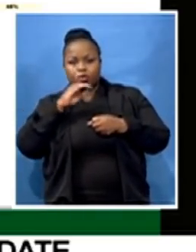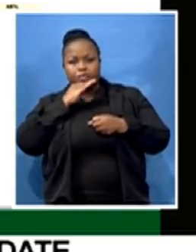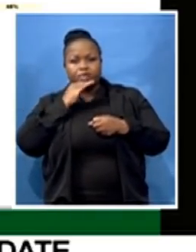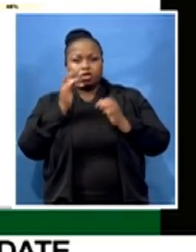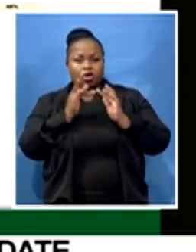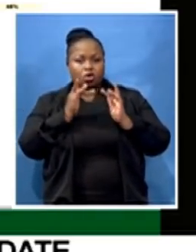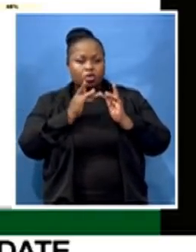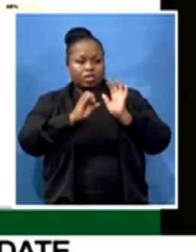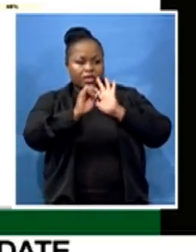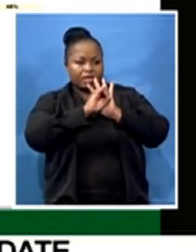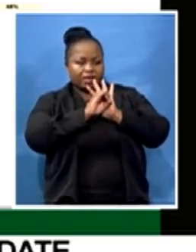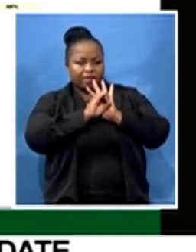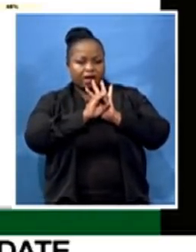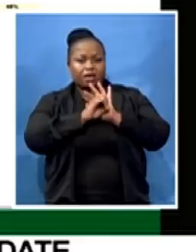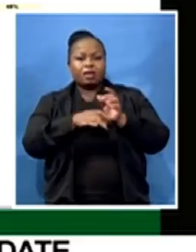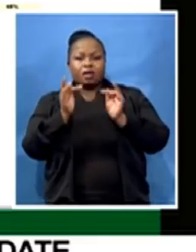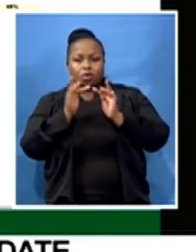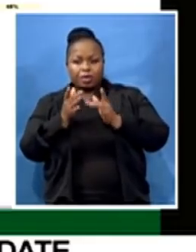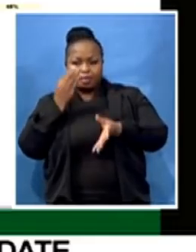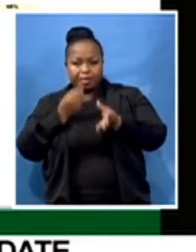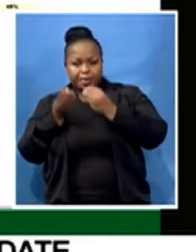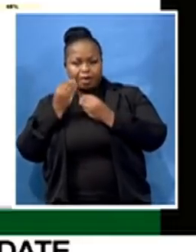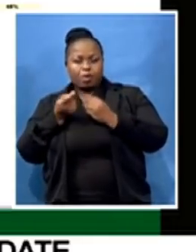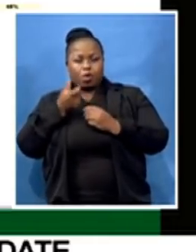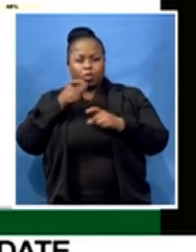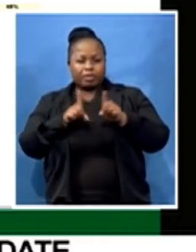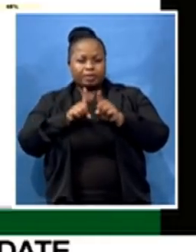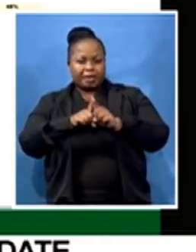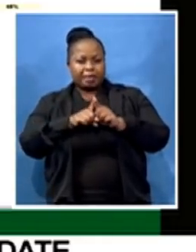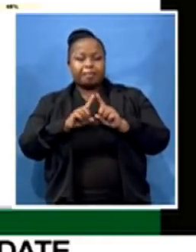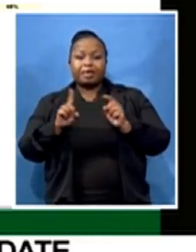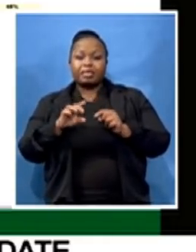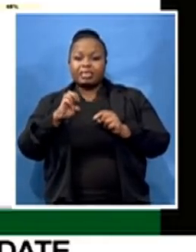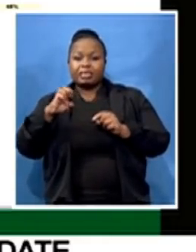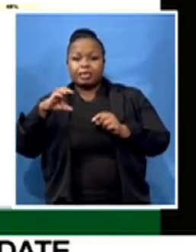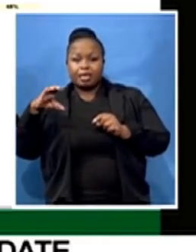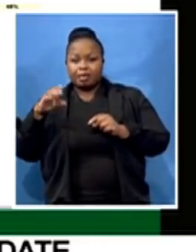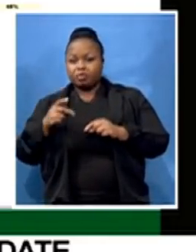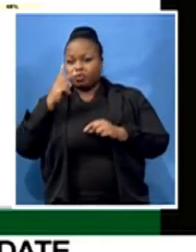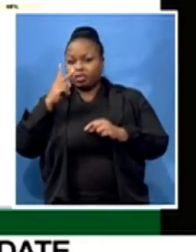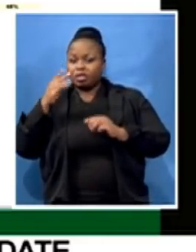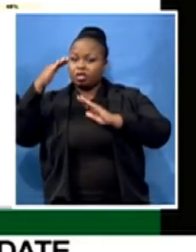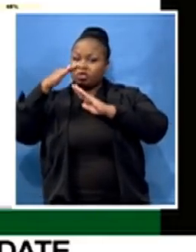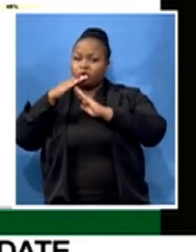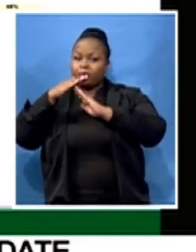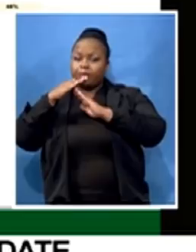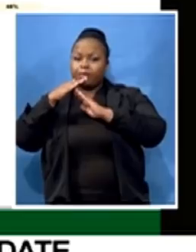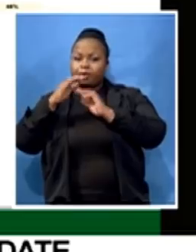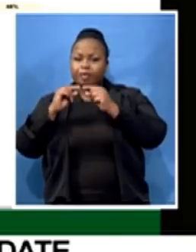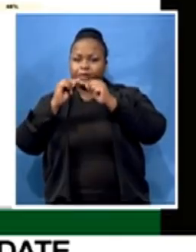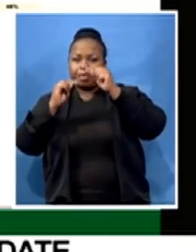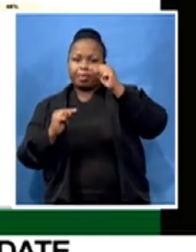are challenges, though. In the Eastern Cape, you will see at the top, it's a gap of